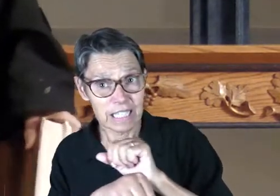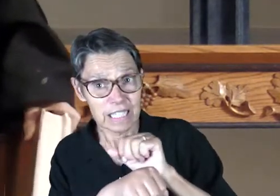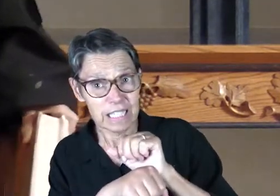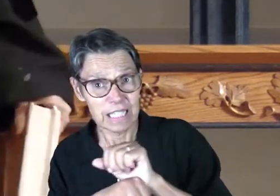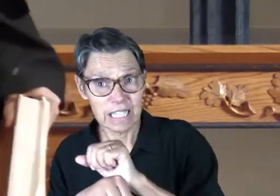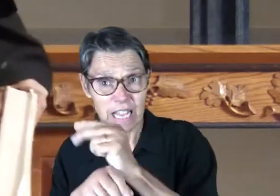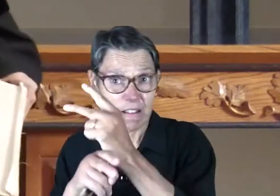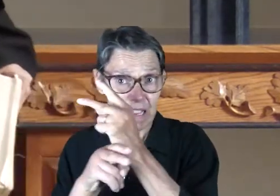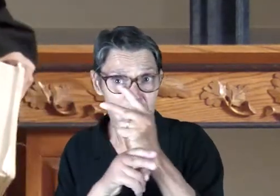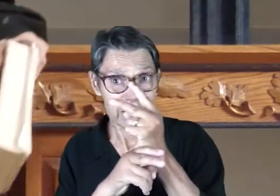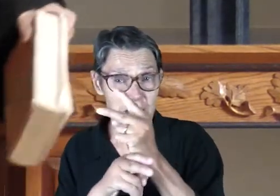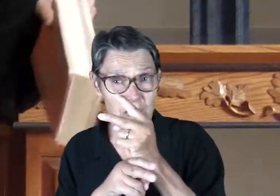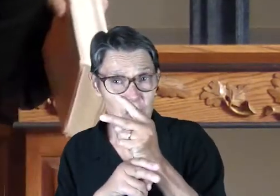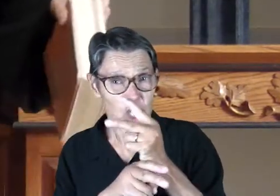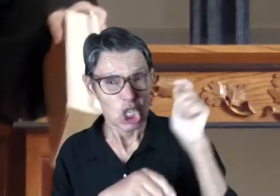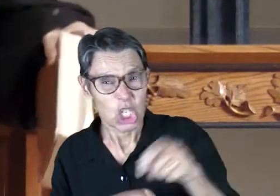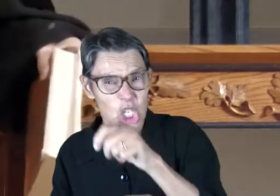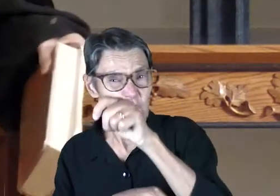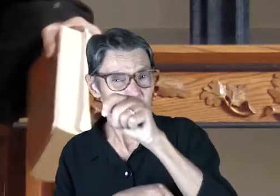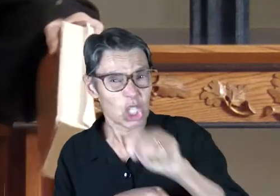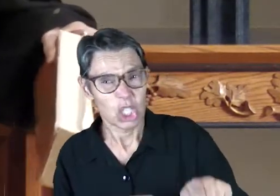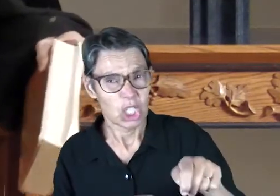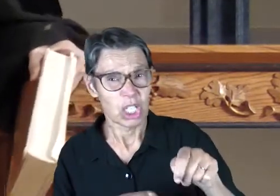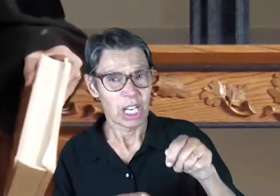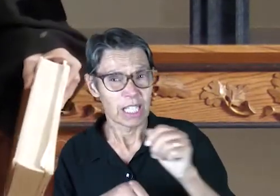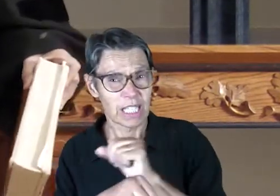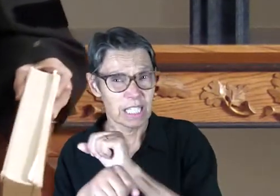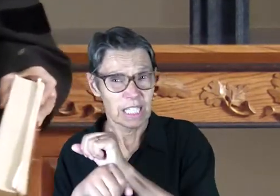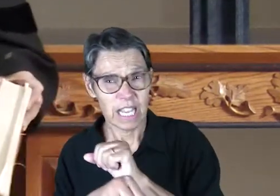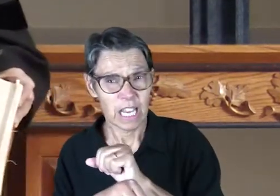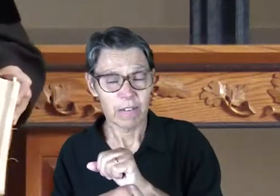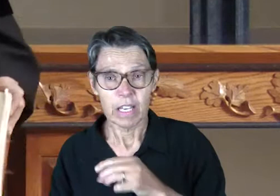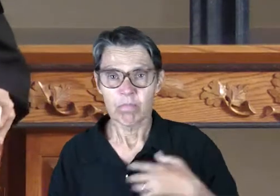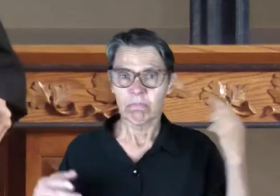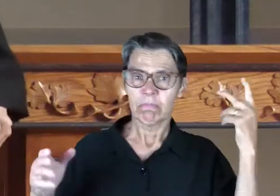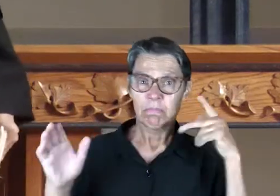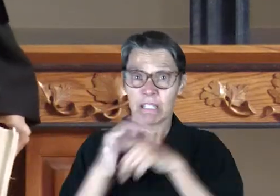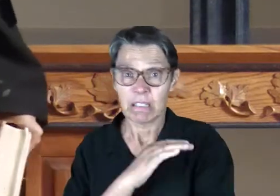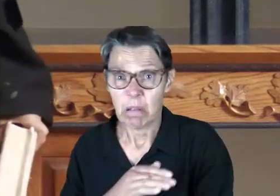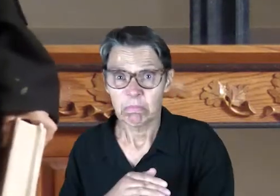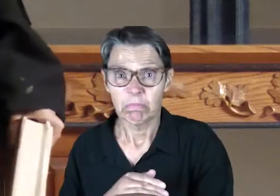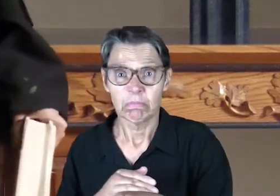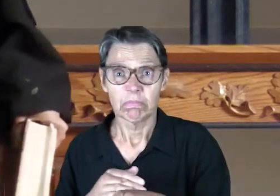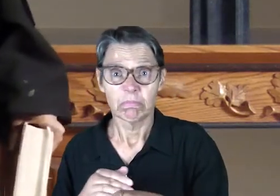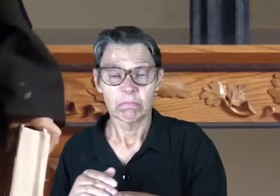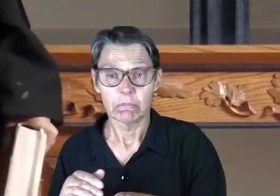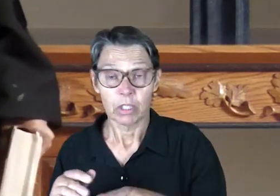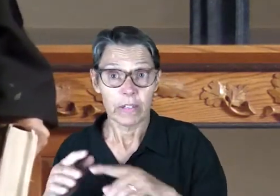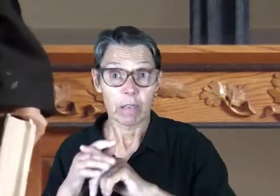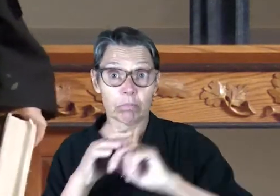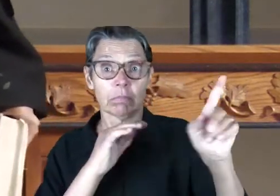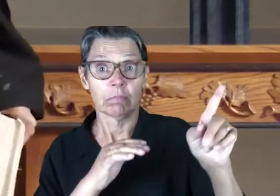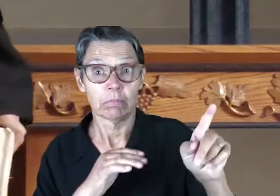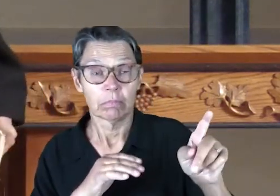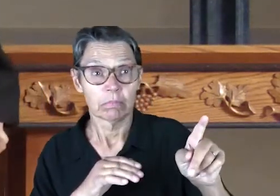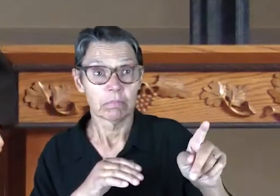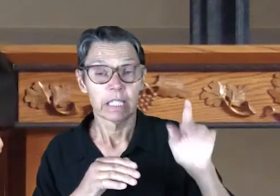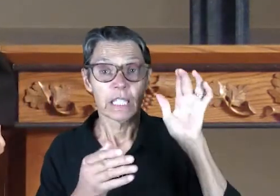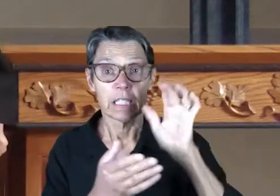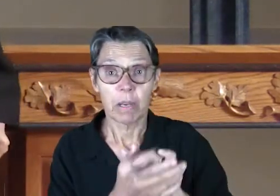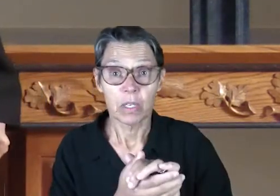he runs for his life, and then he finds a woman, and he gets married, and he joins his father-in-law's business, and they live happily ever after. Amen.